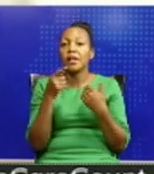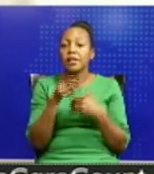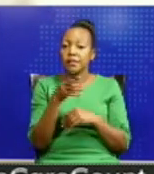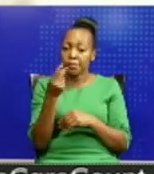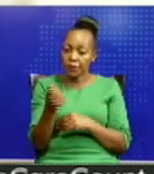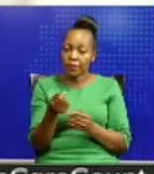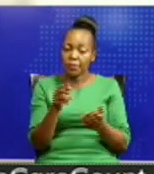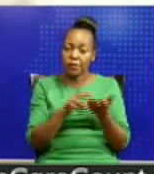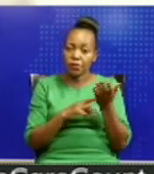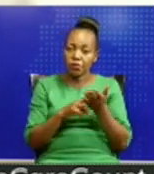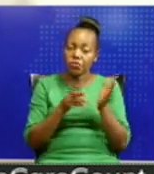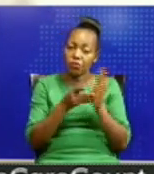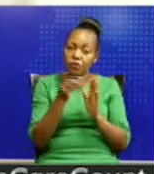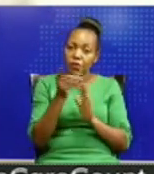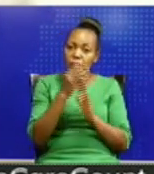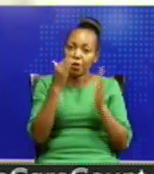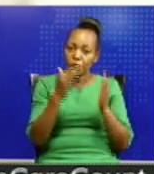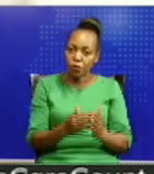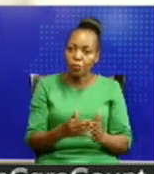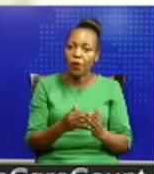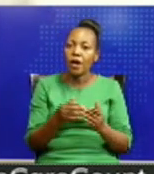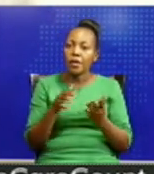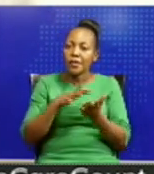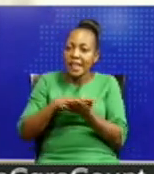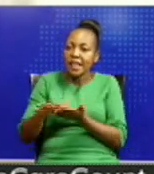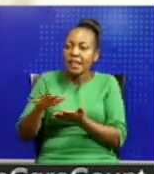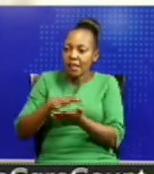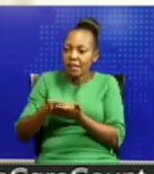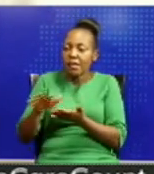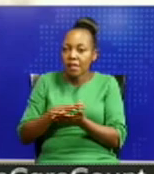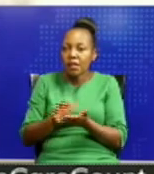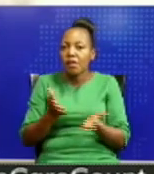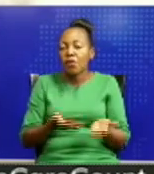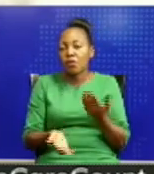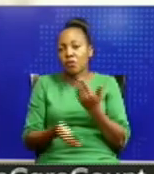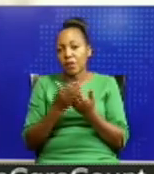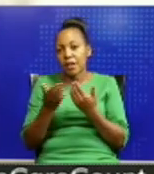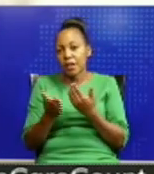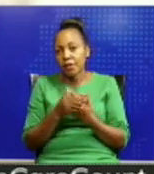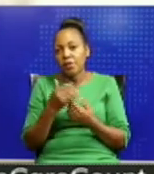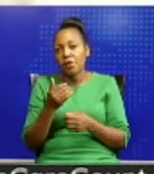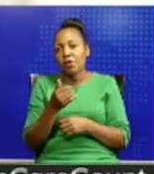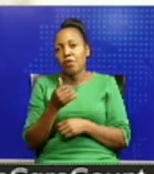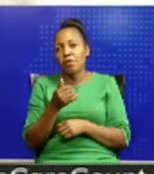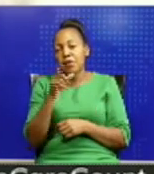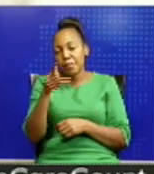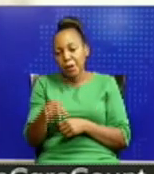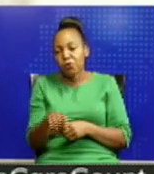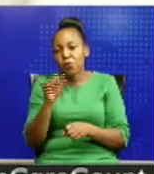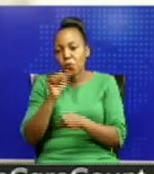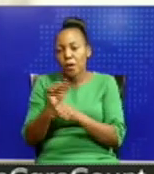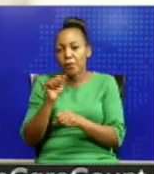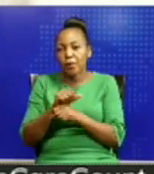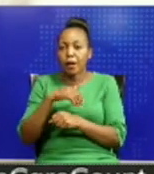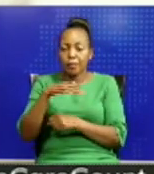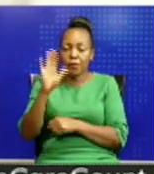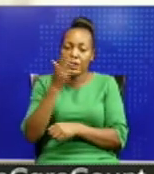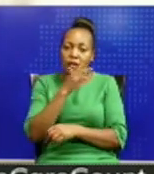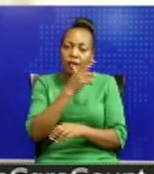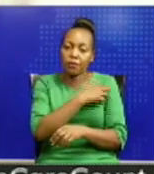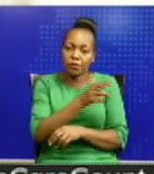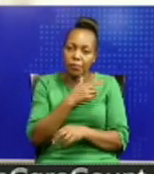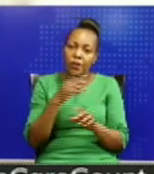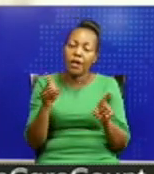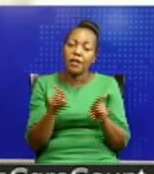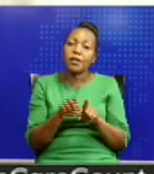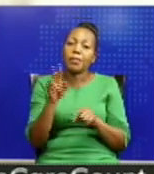develop that home, the resources will be spent on taking care of the bills of this person. Mm. And also that at